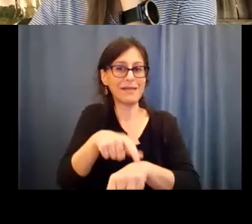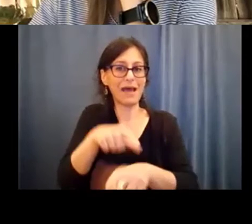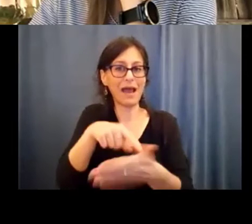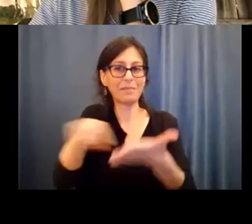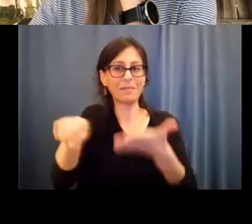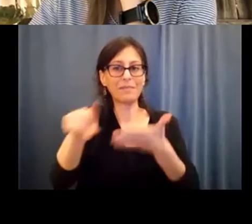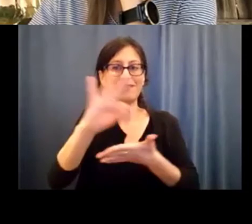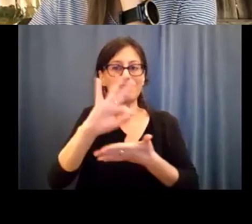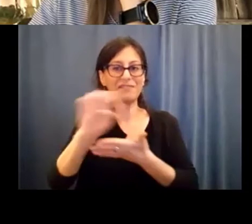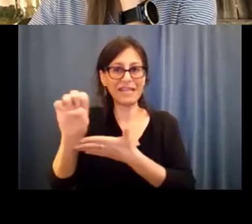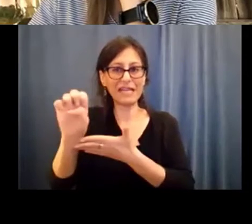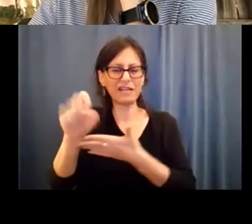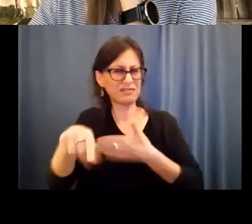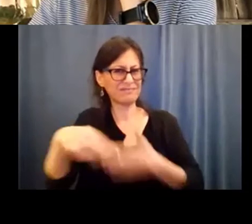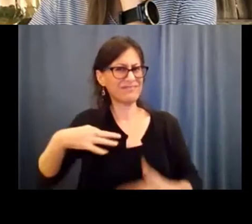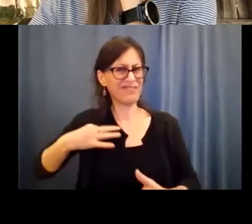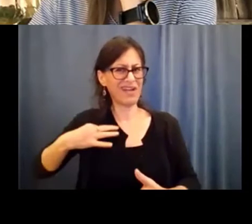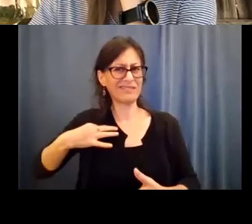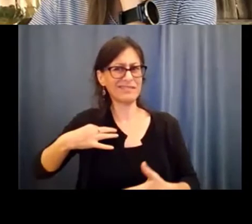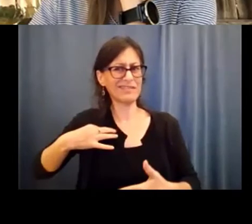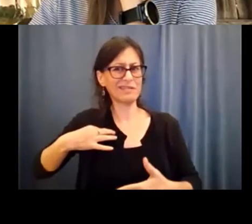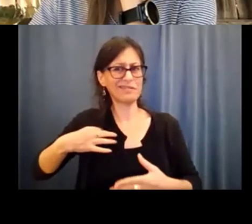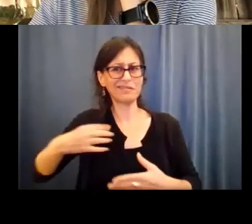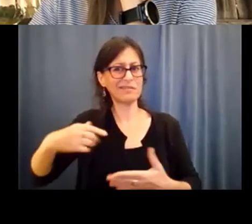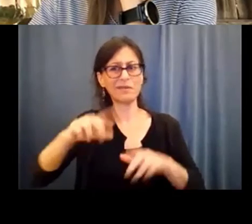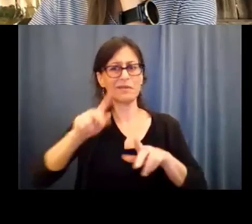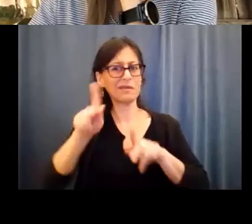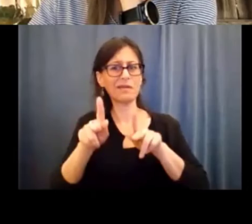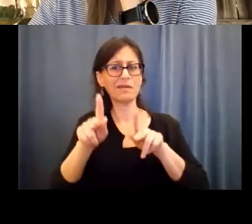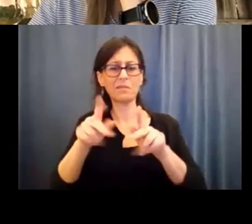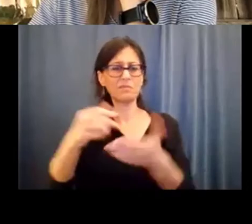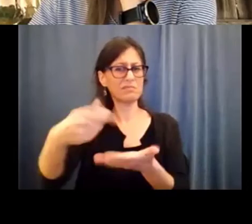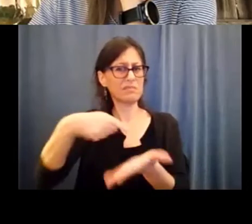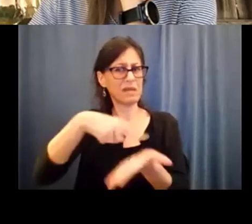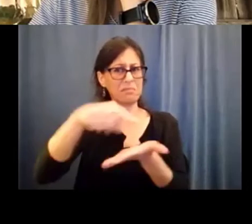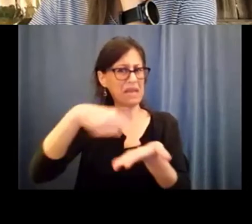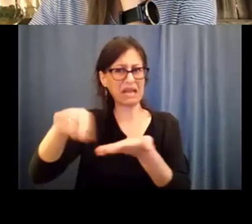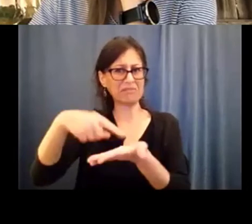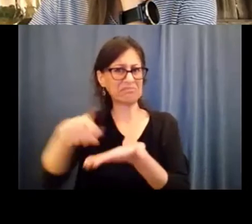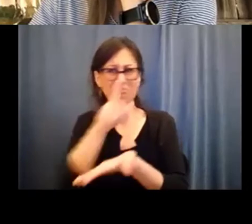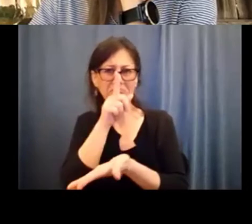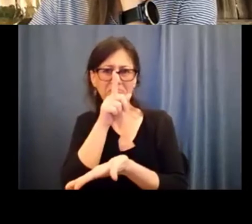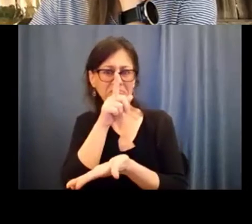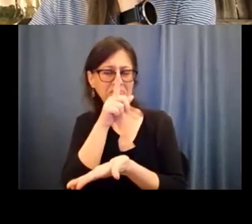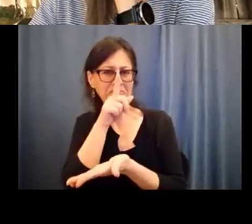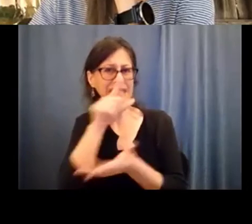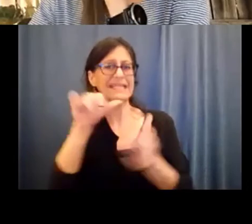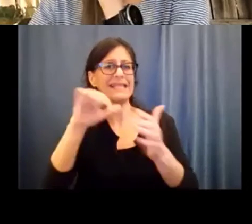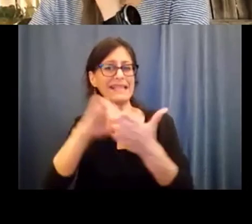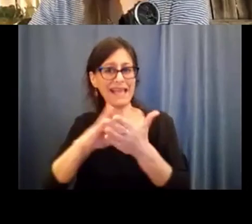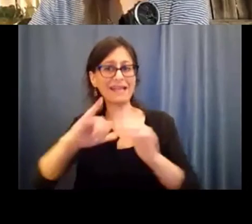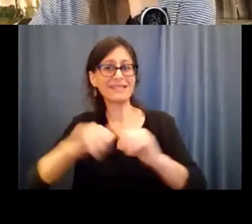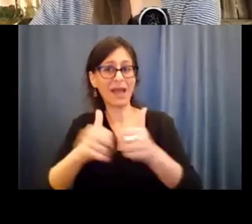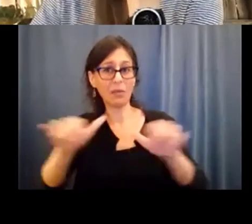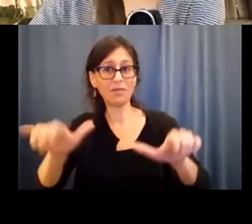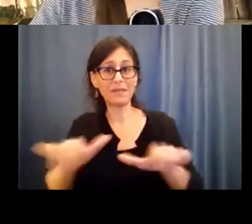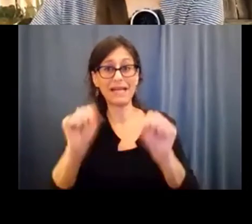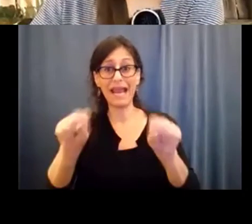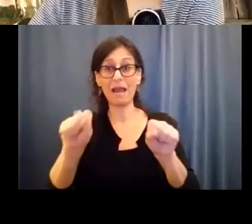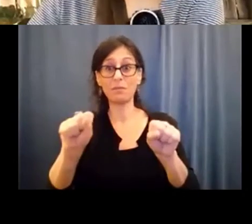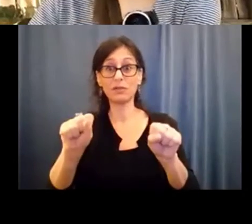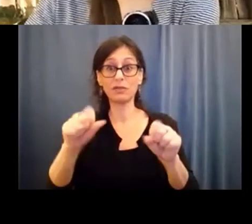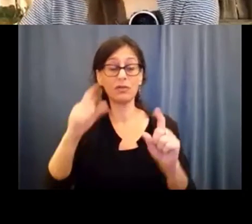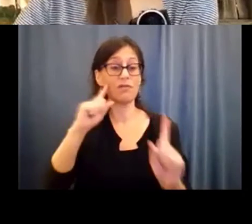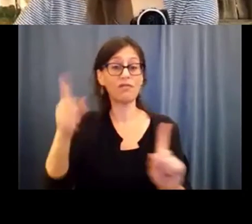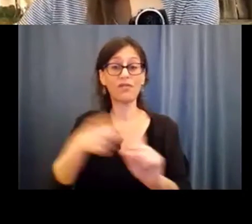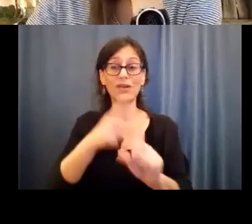competition is, it's a volunteer. No one gets paid, so that's how we're able to do this, and how we've